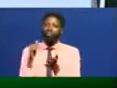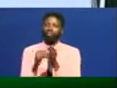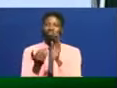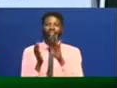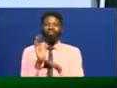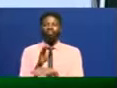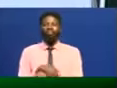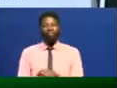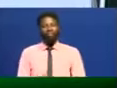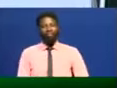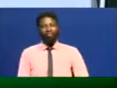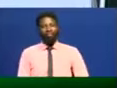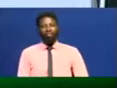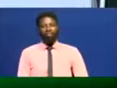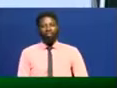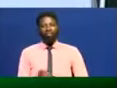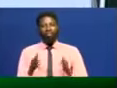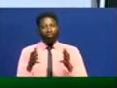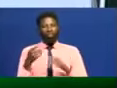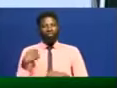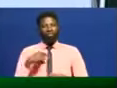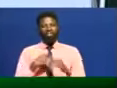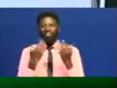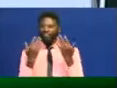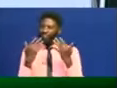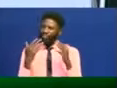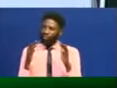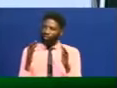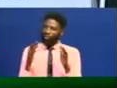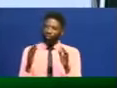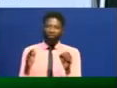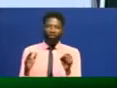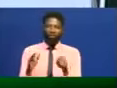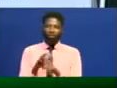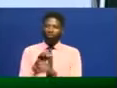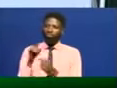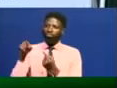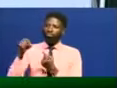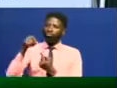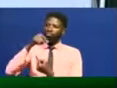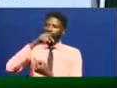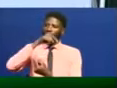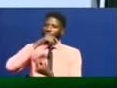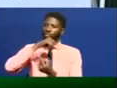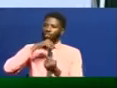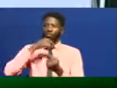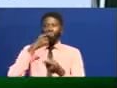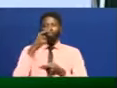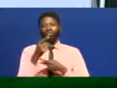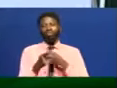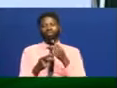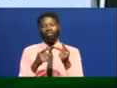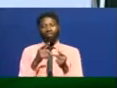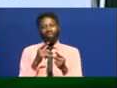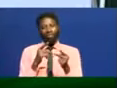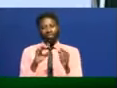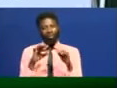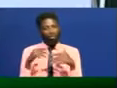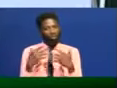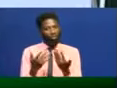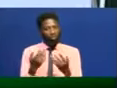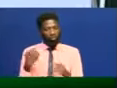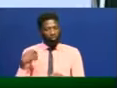And so today, we completed the circuit of that Talanta Hela pipeline by putting in place